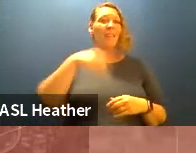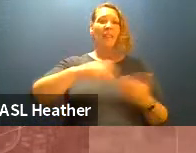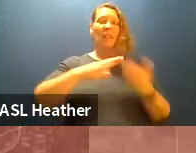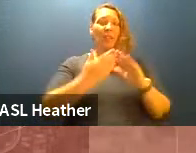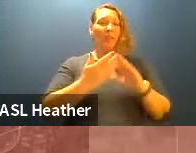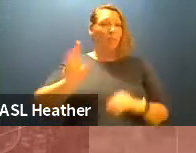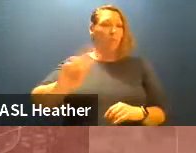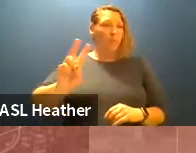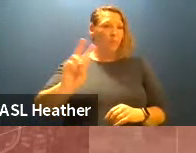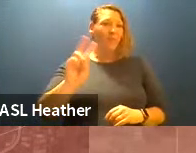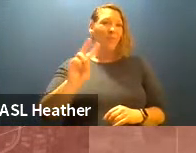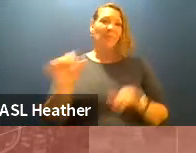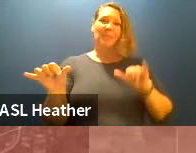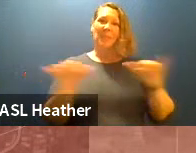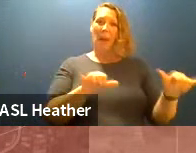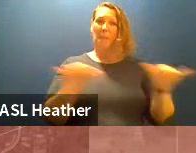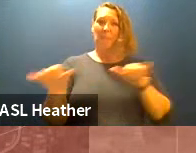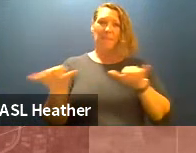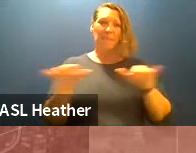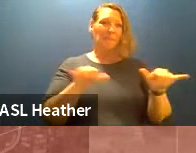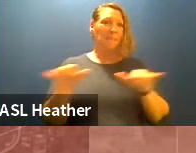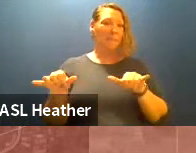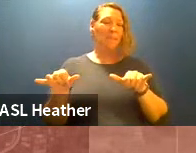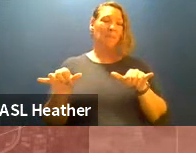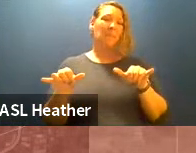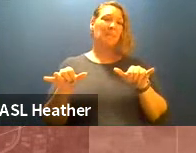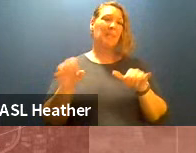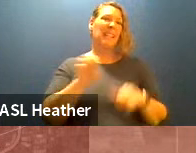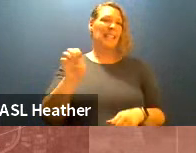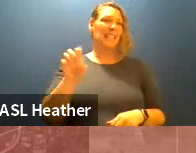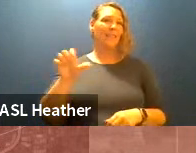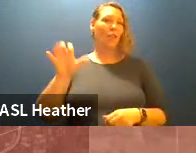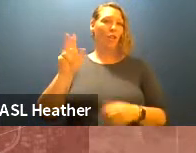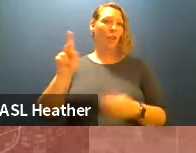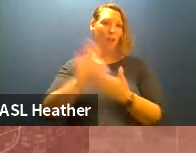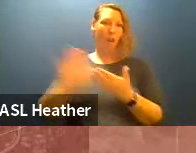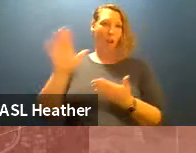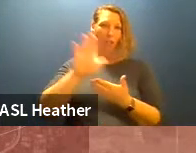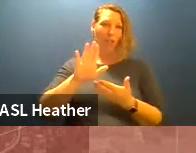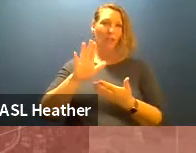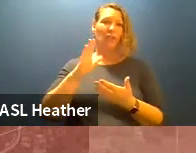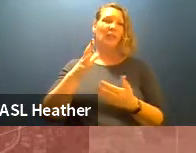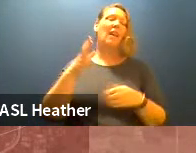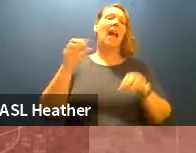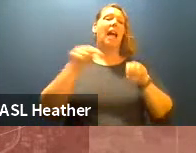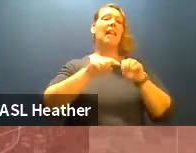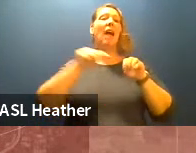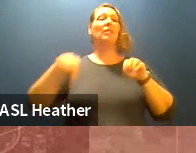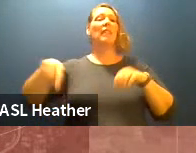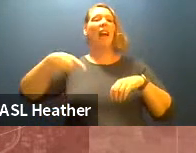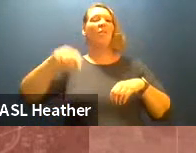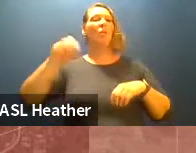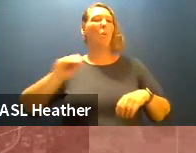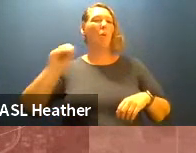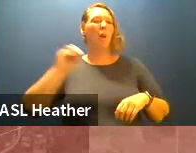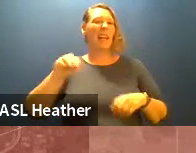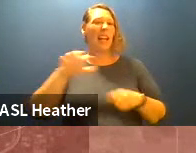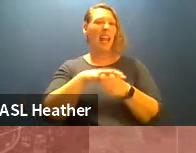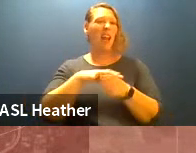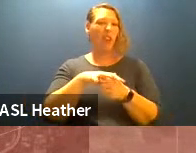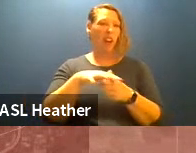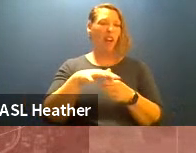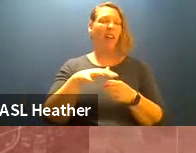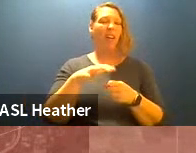see that same concentration east of Clark College, and then outside the program area on the Oregon side,